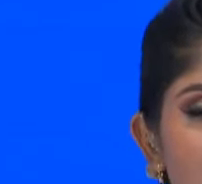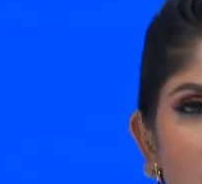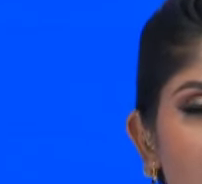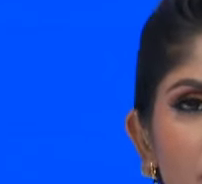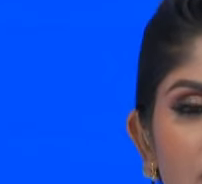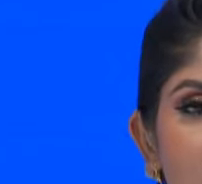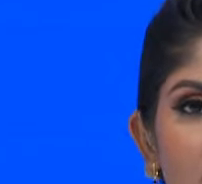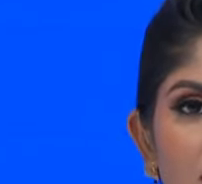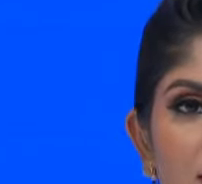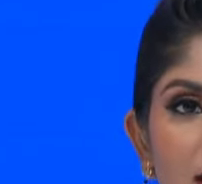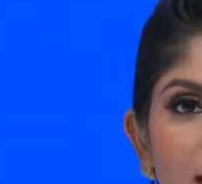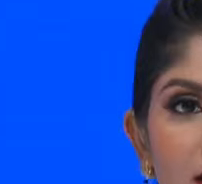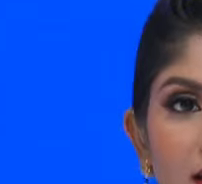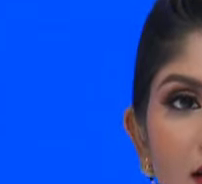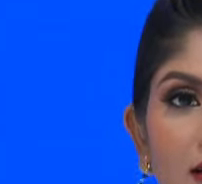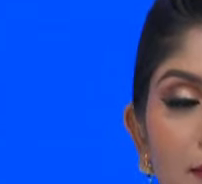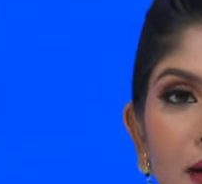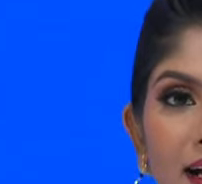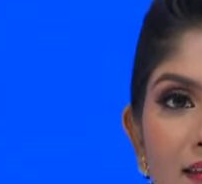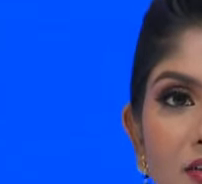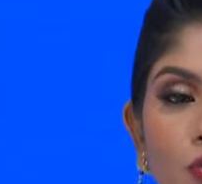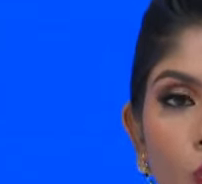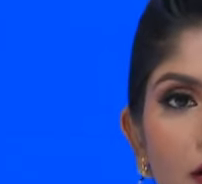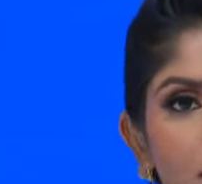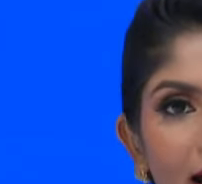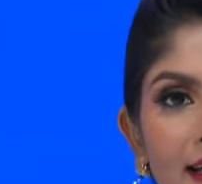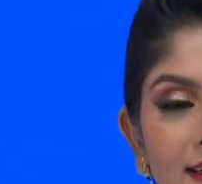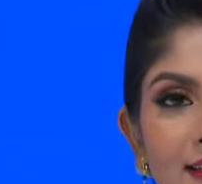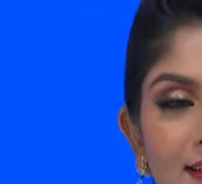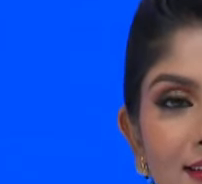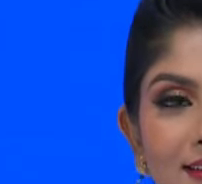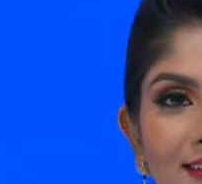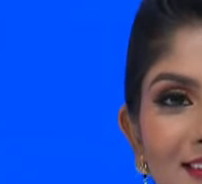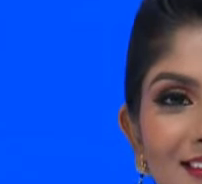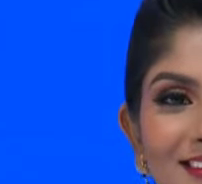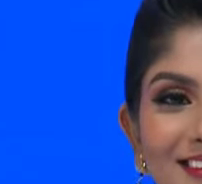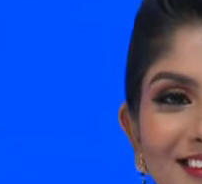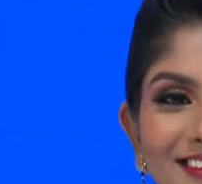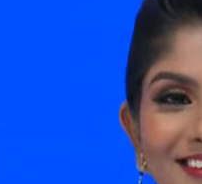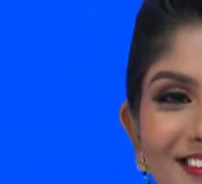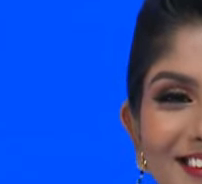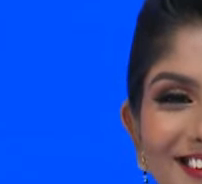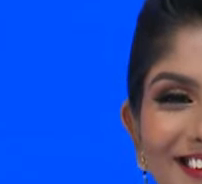you feel when you saw the results, the mile that you won by?